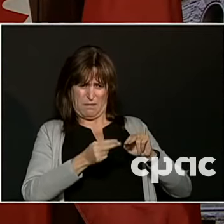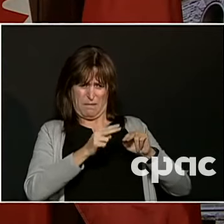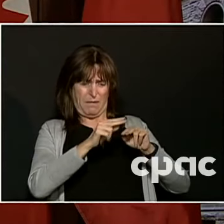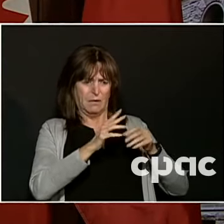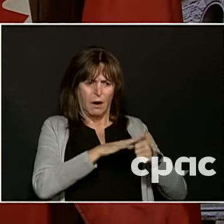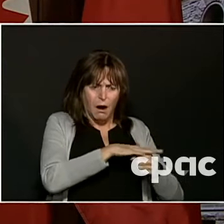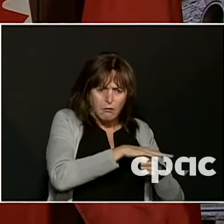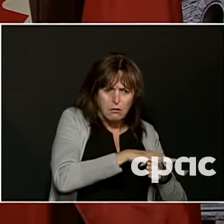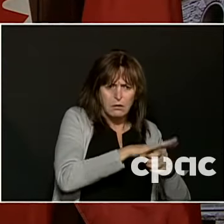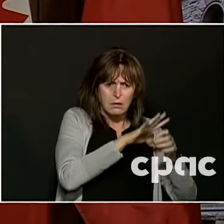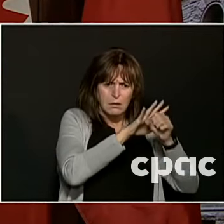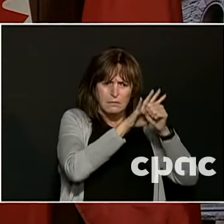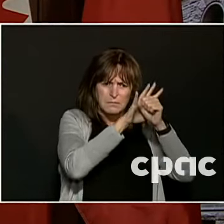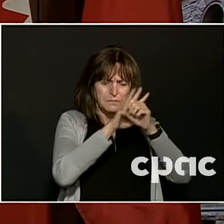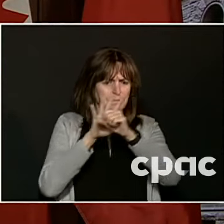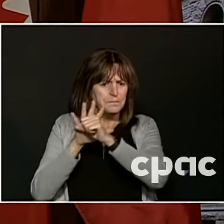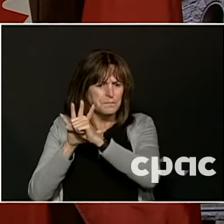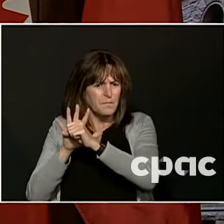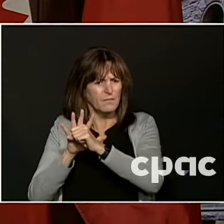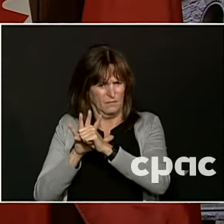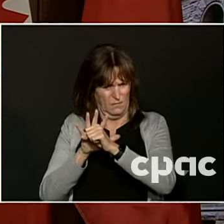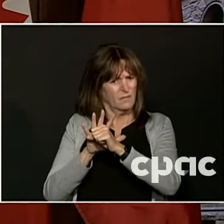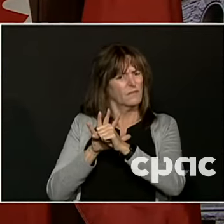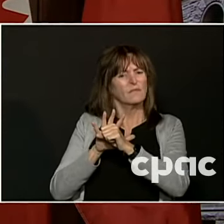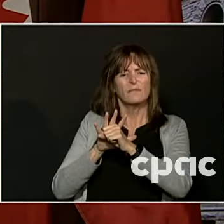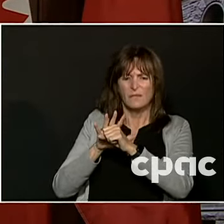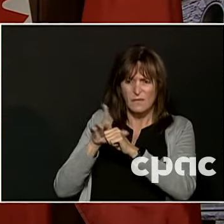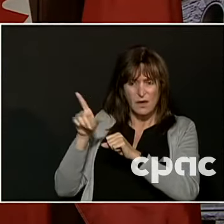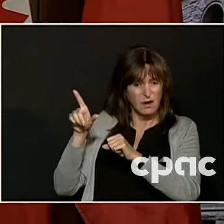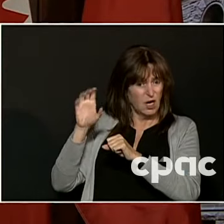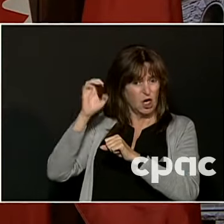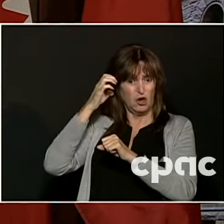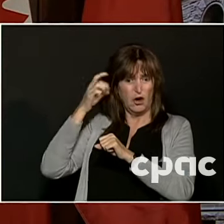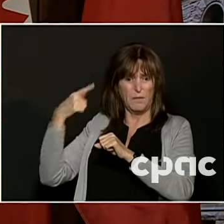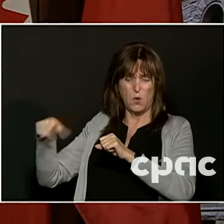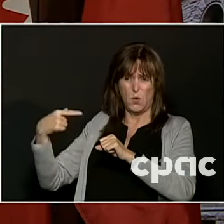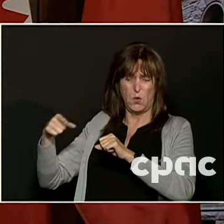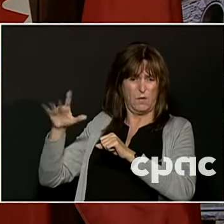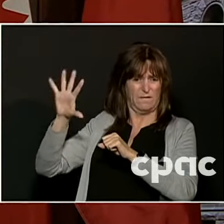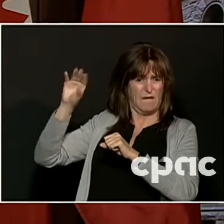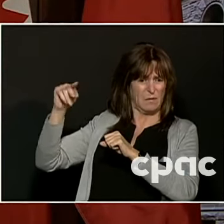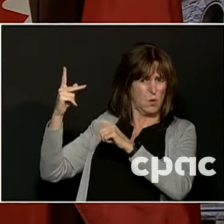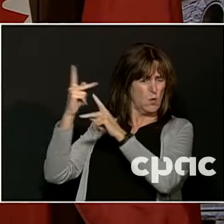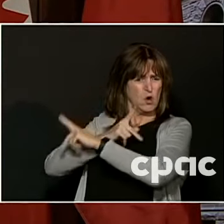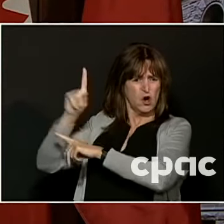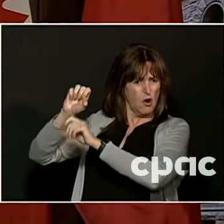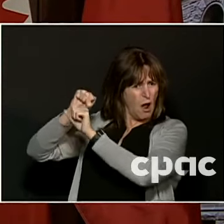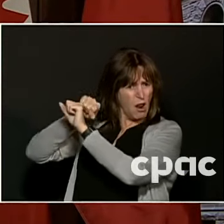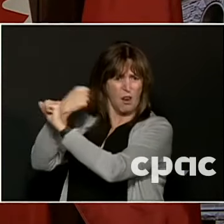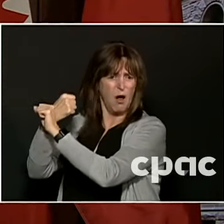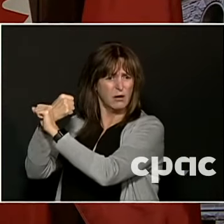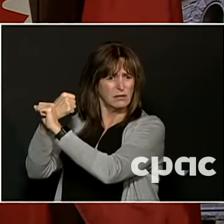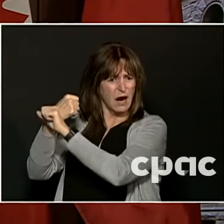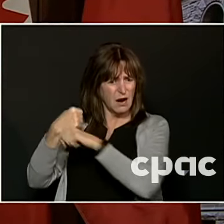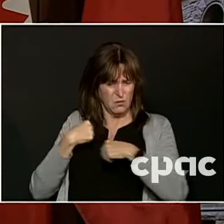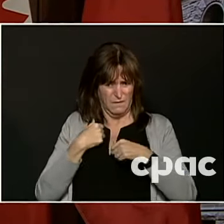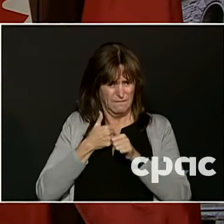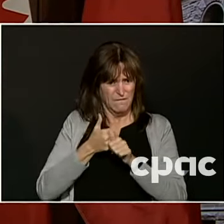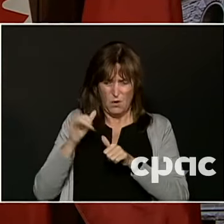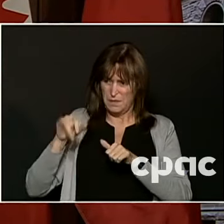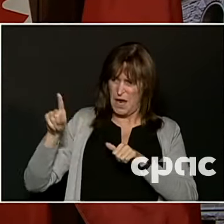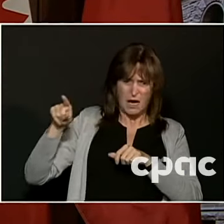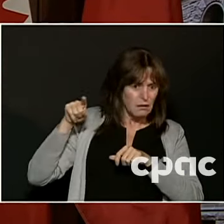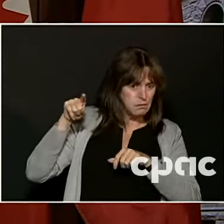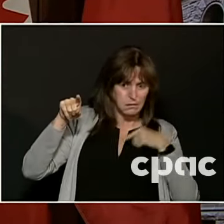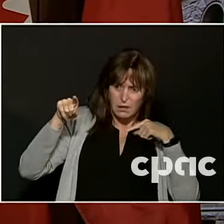as I said earlier on, in some form of lockdown. Under any of the scenarios that we look at, ICU occupancy will